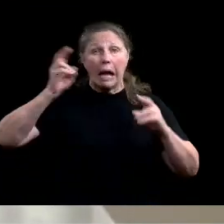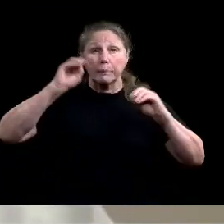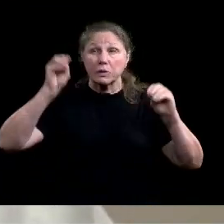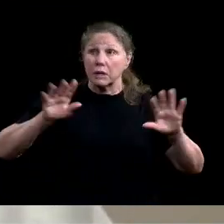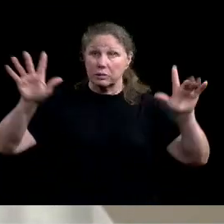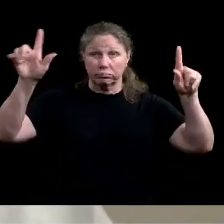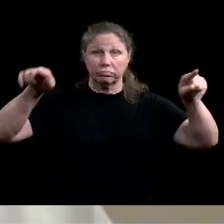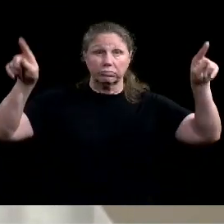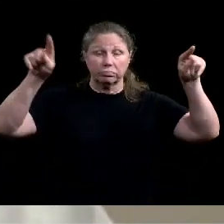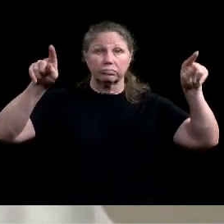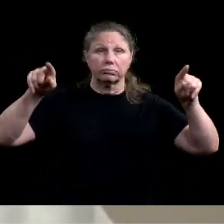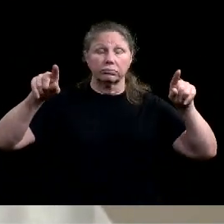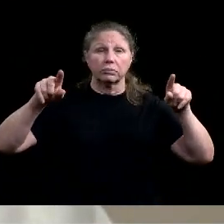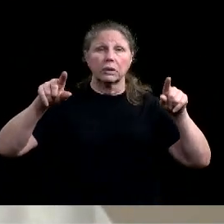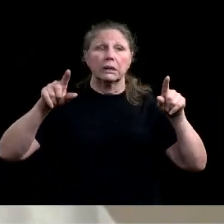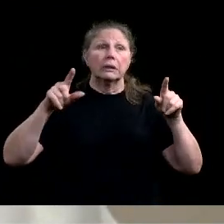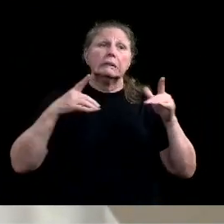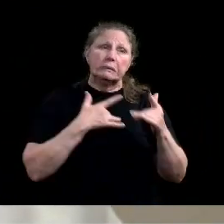population,